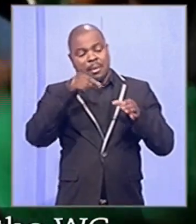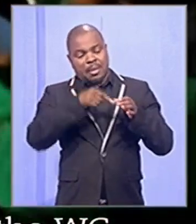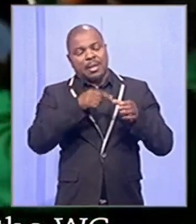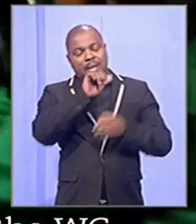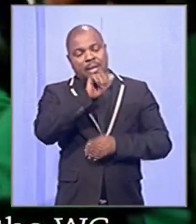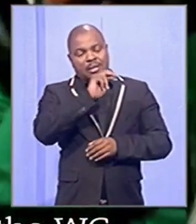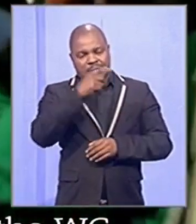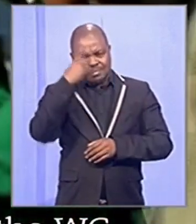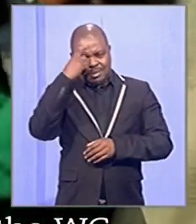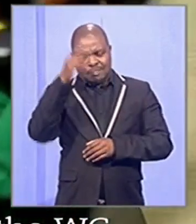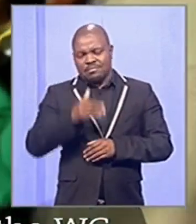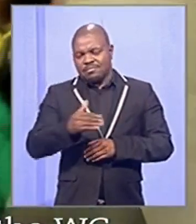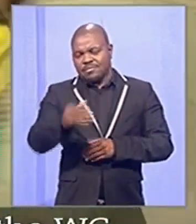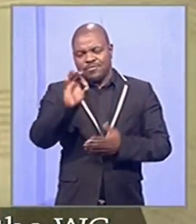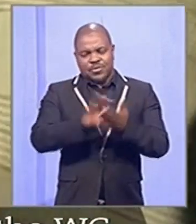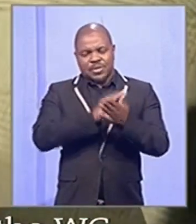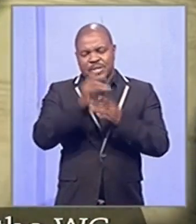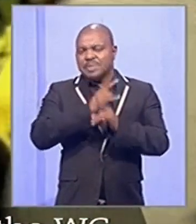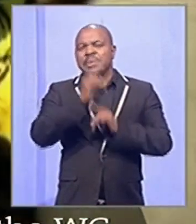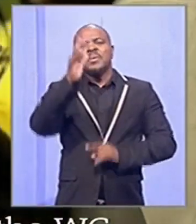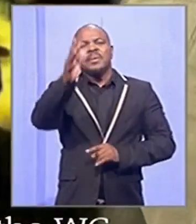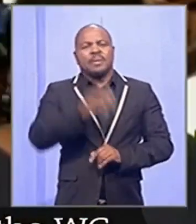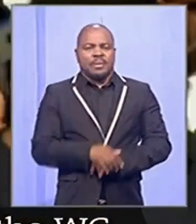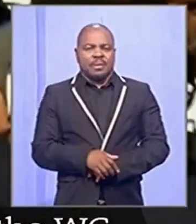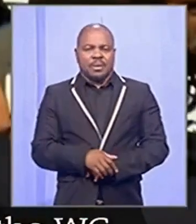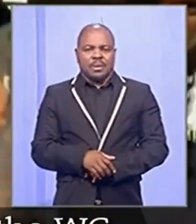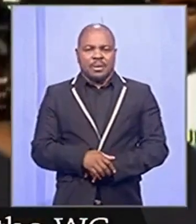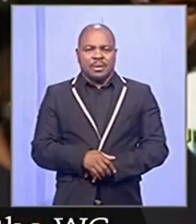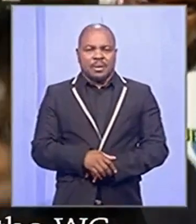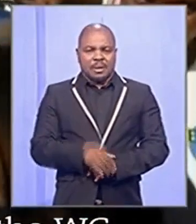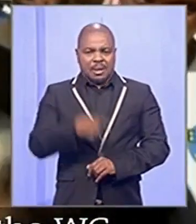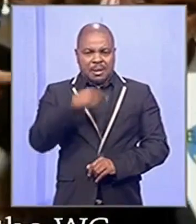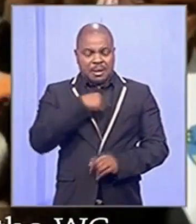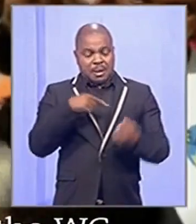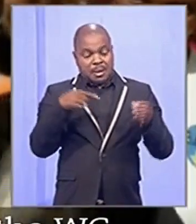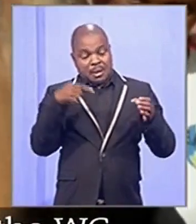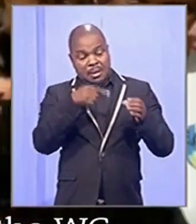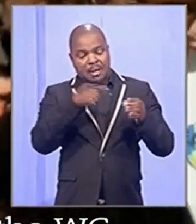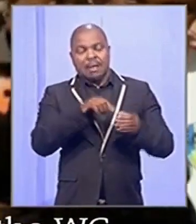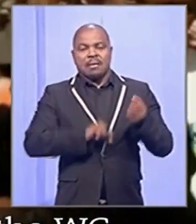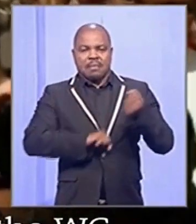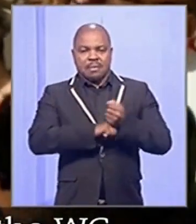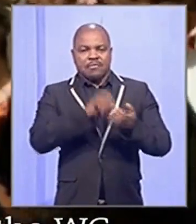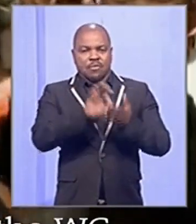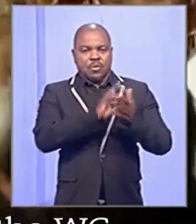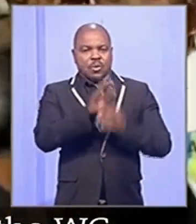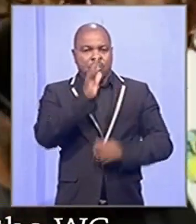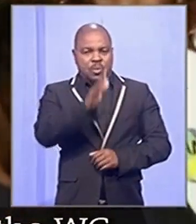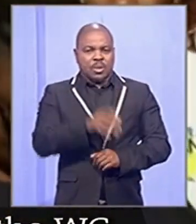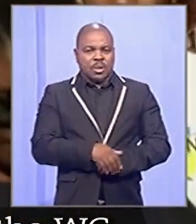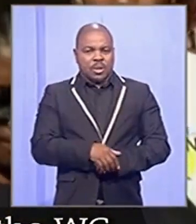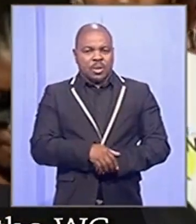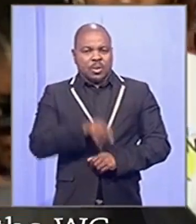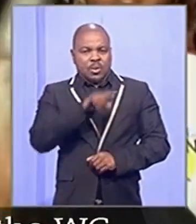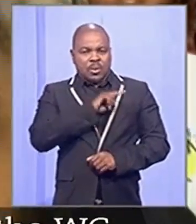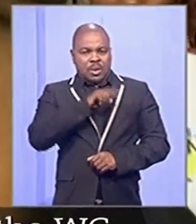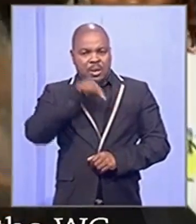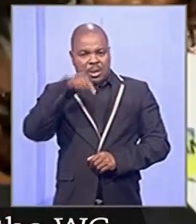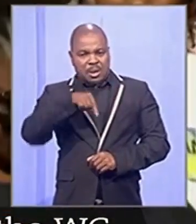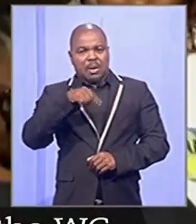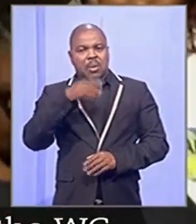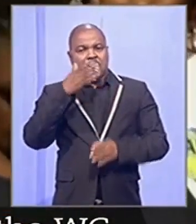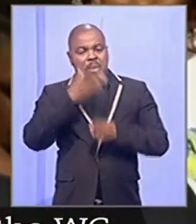of investors. Basietsi ba bang ba ANC ba na le tshepo e tiileng ya hore mokga o tla sebetsa hantle dikgethong tse tlang. I'm going